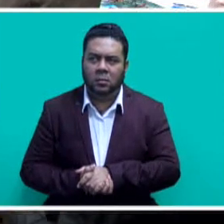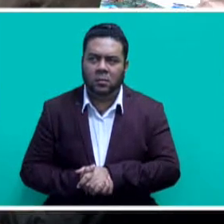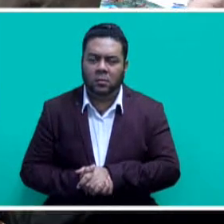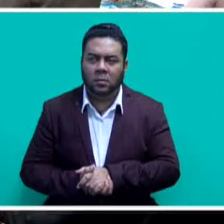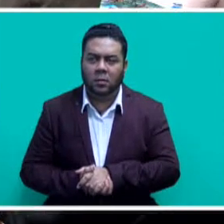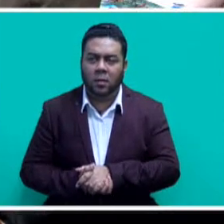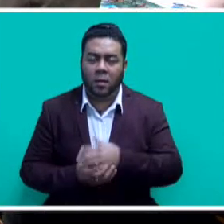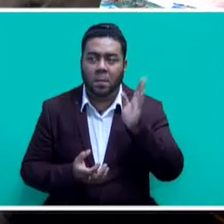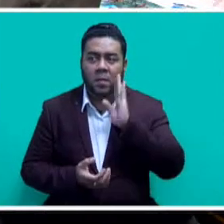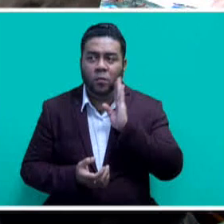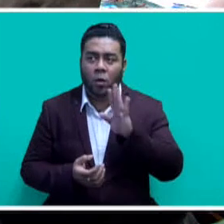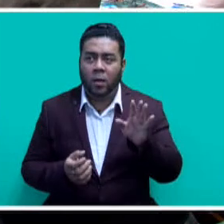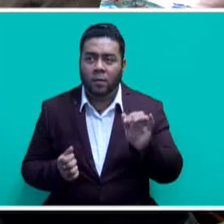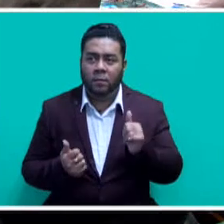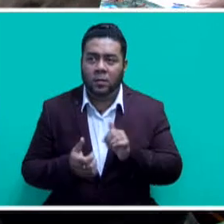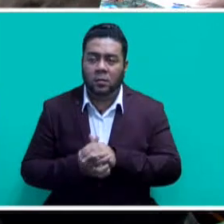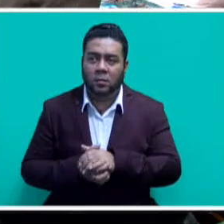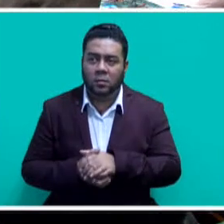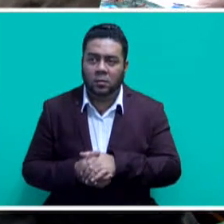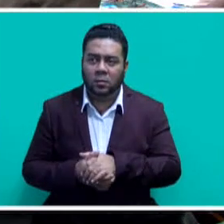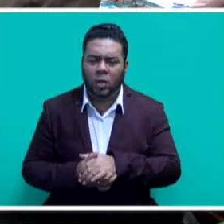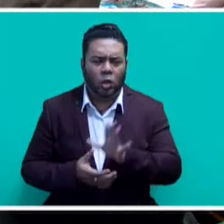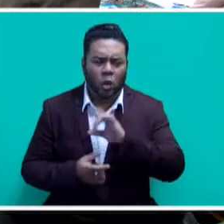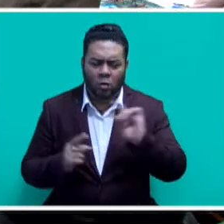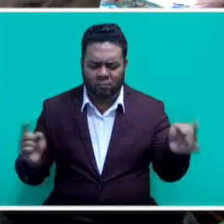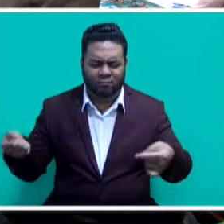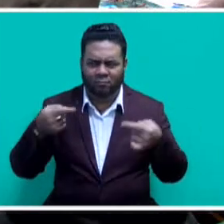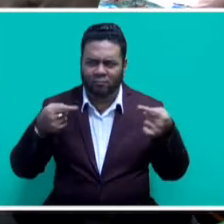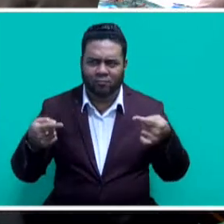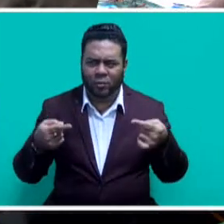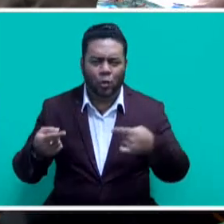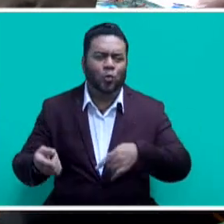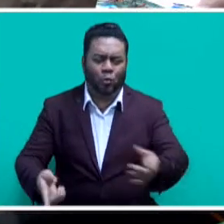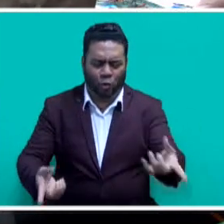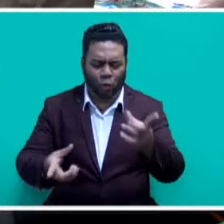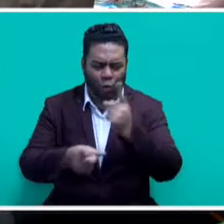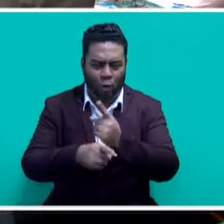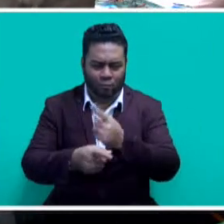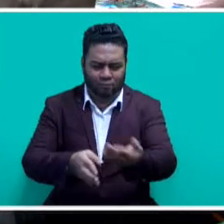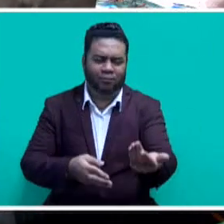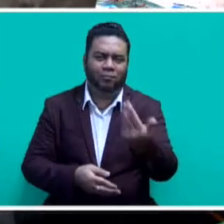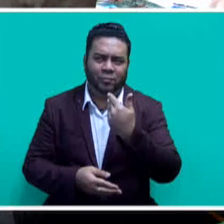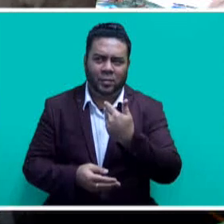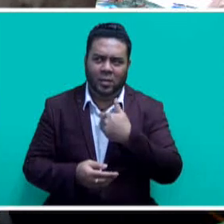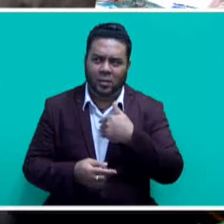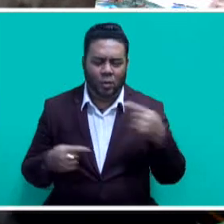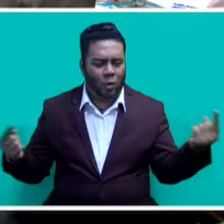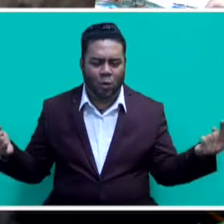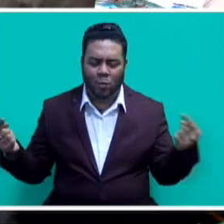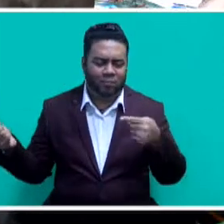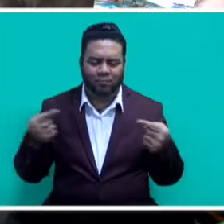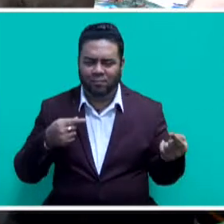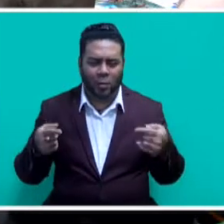before I finish, don't enter into any kind of discussion. No running comment. Thank